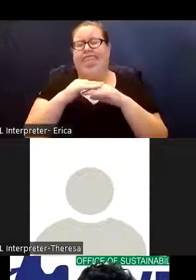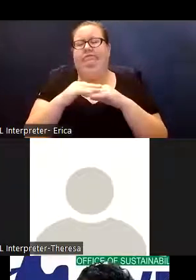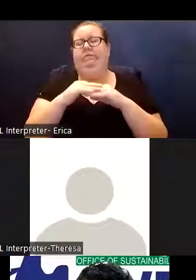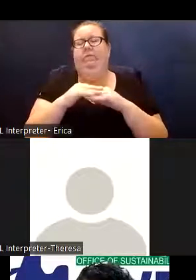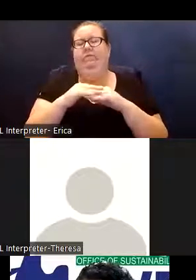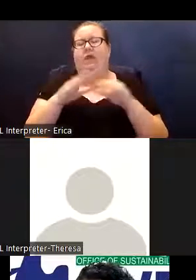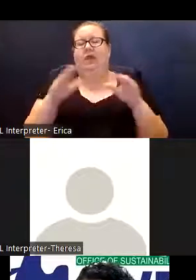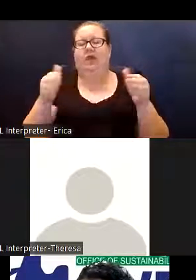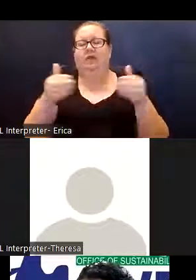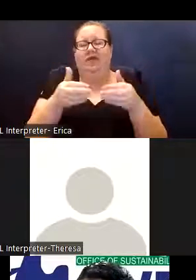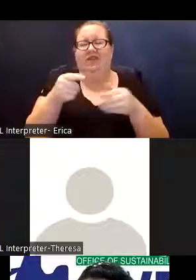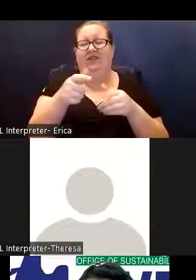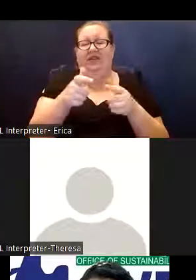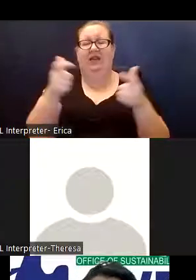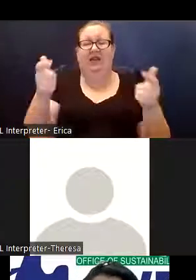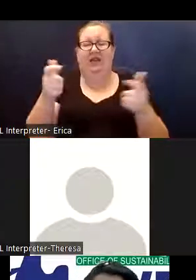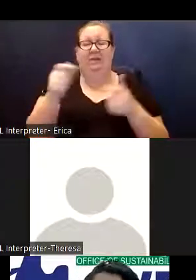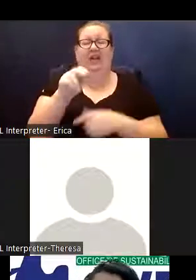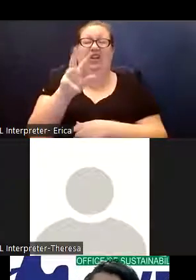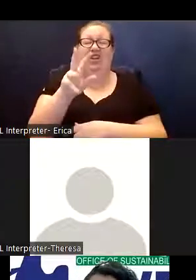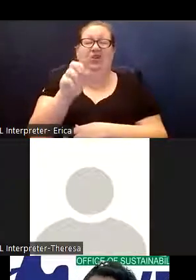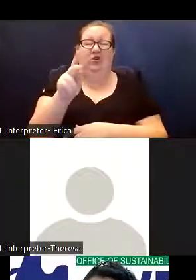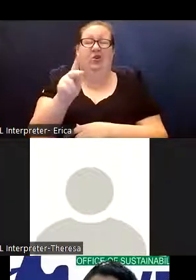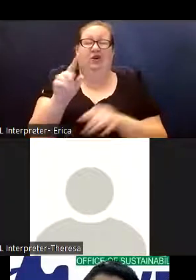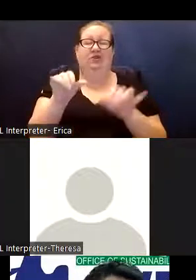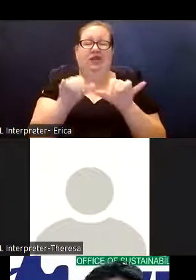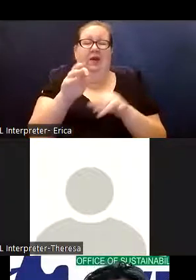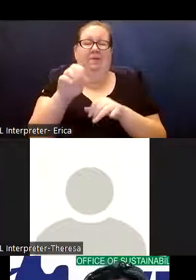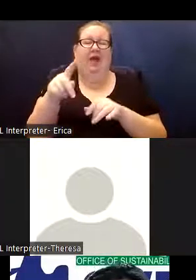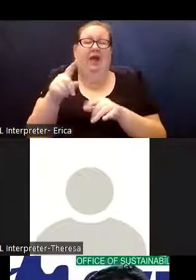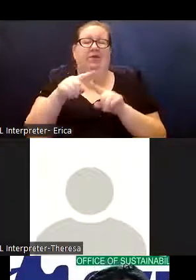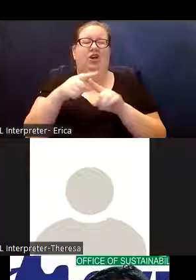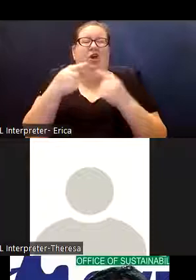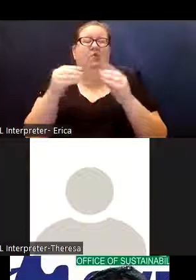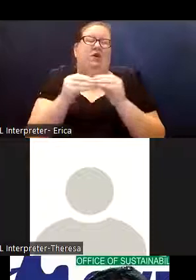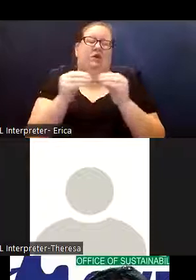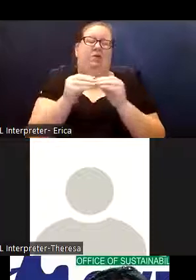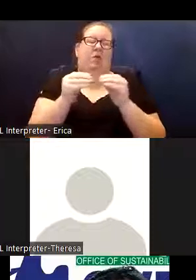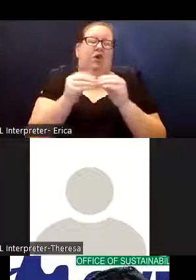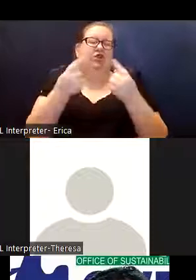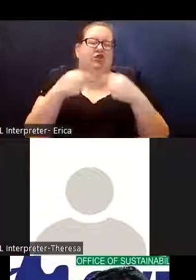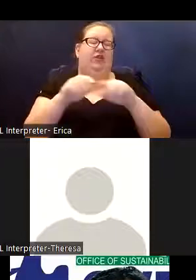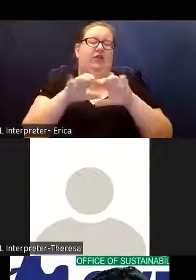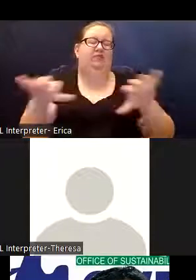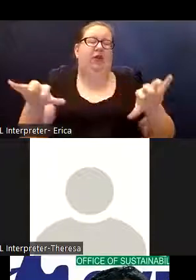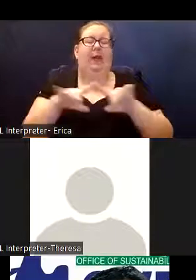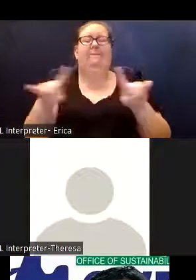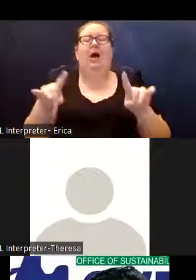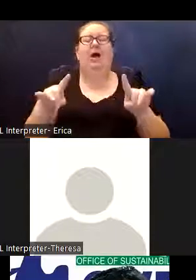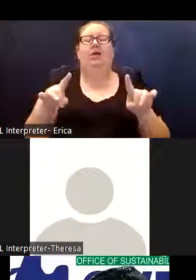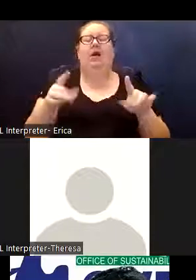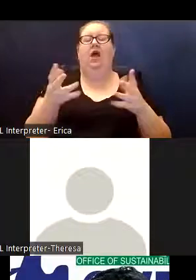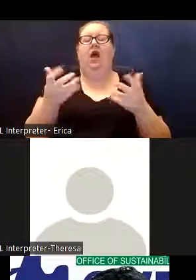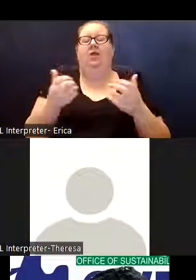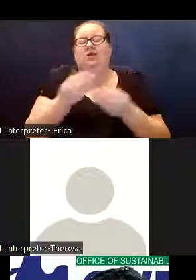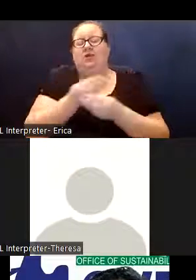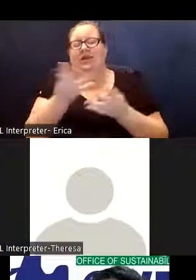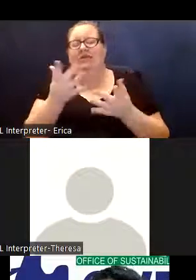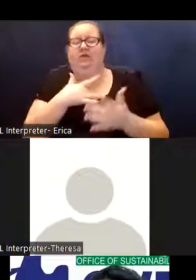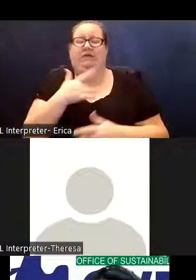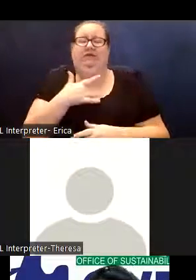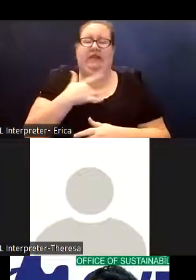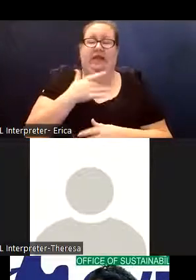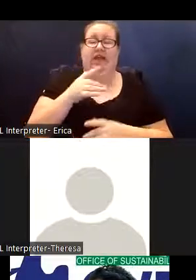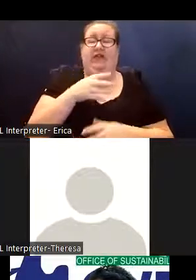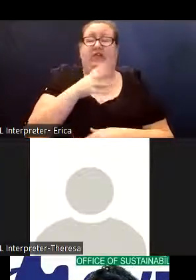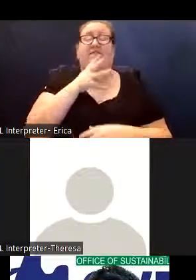this big Newark scale map in the breakouts, but just to give you a high level sense of our flood models. As part